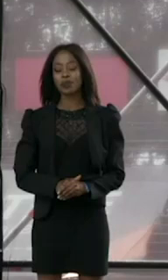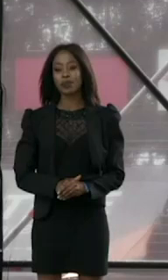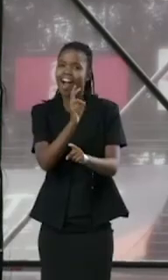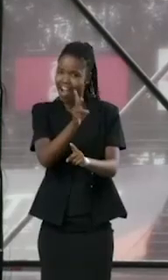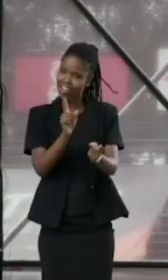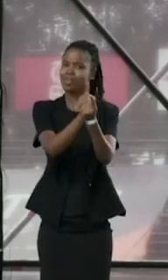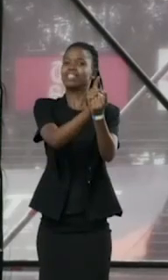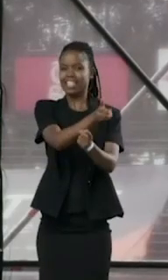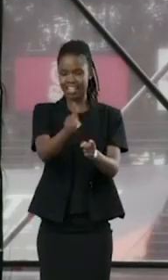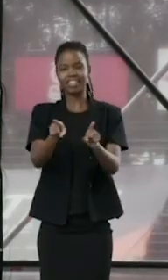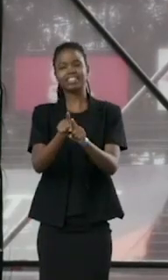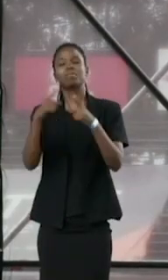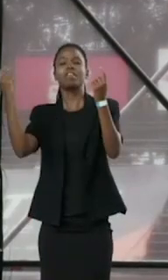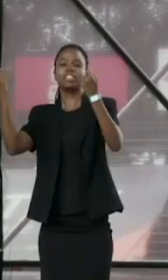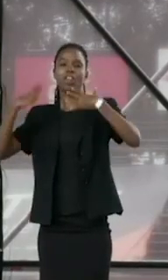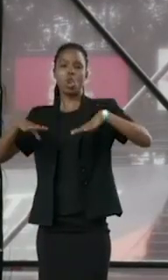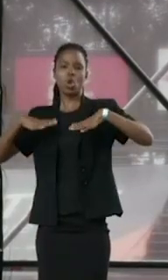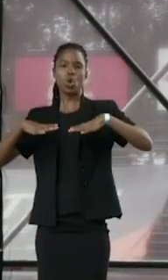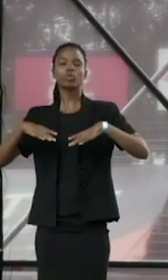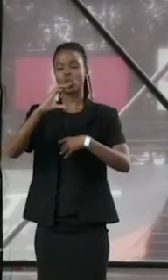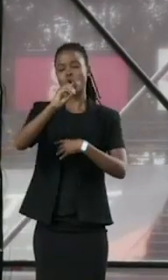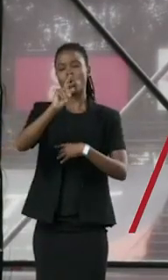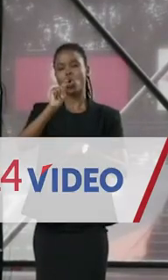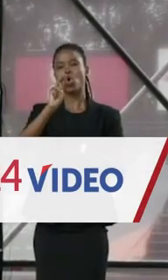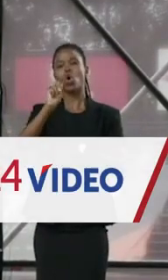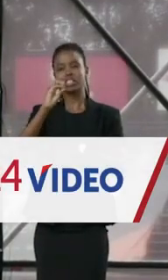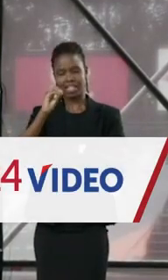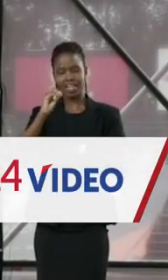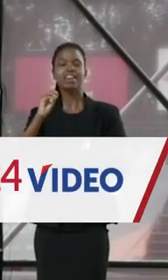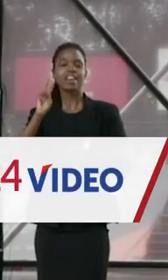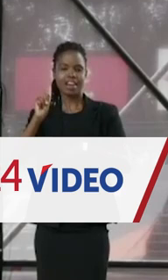The other time there was a Cotton Fest pop-up. And then when I came in